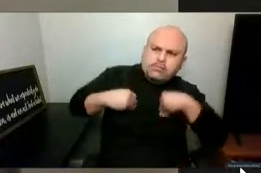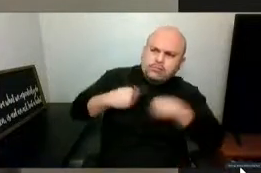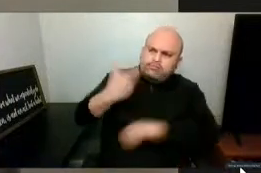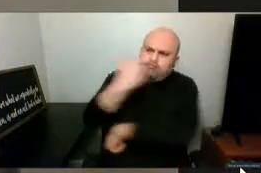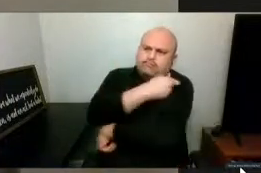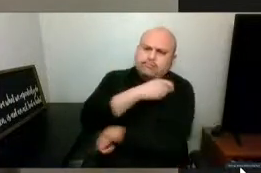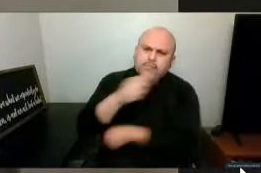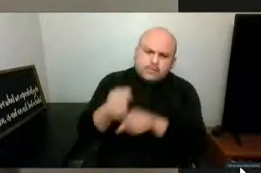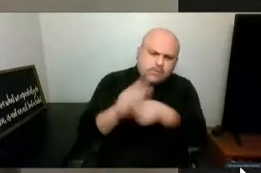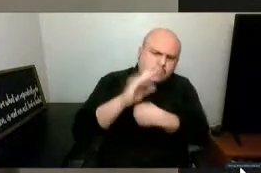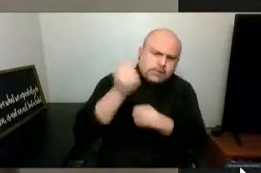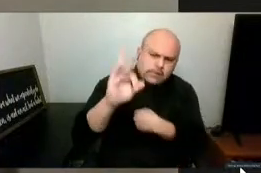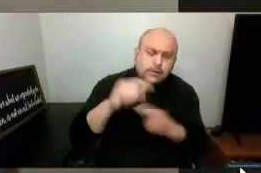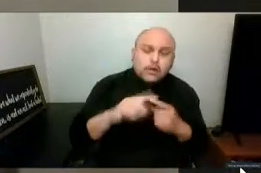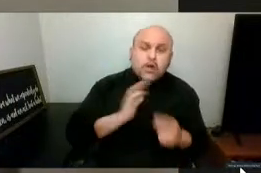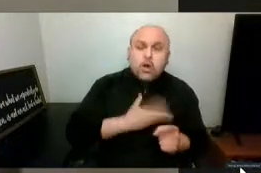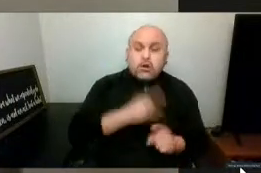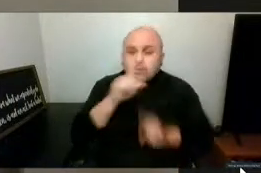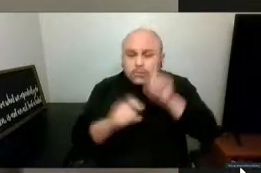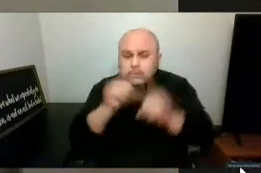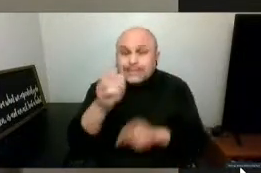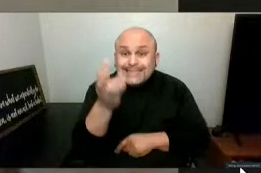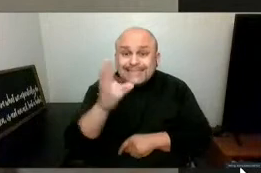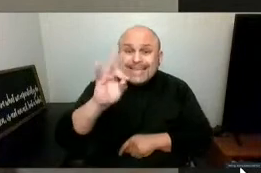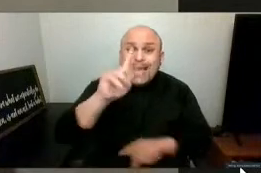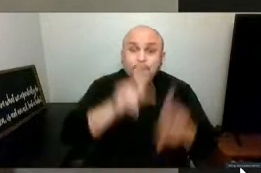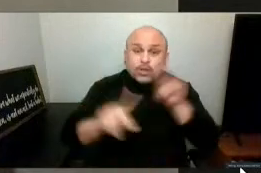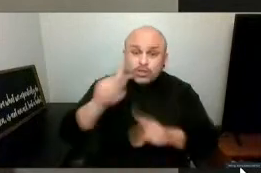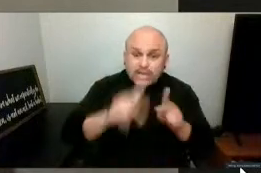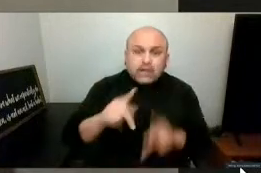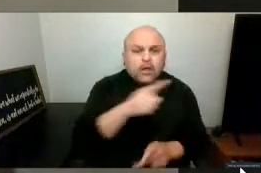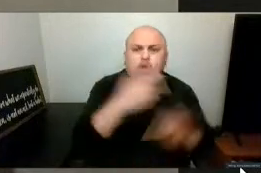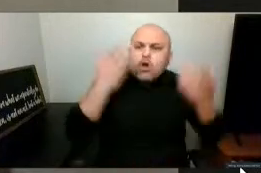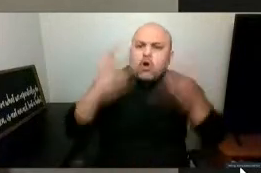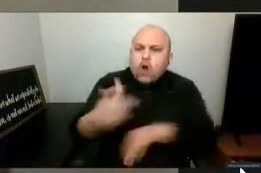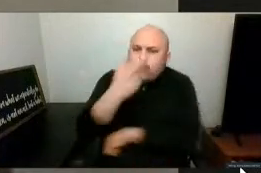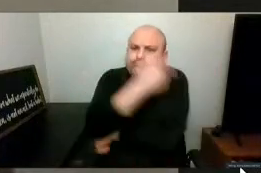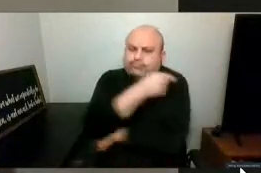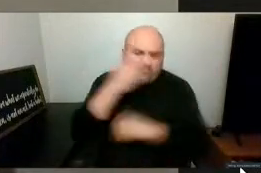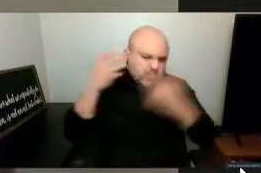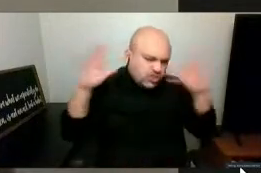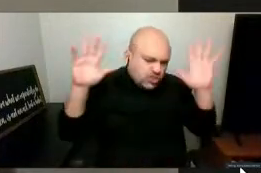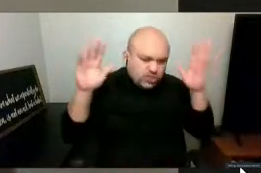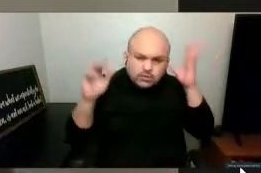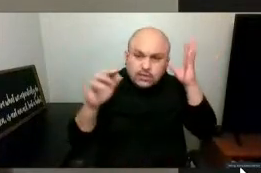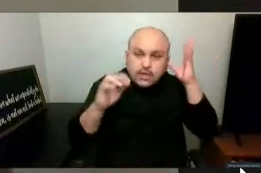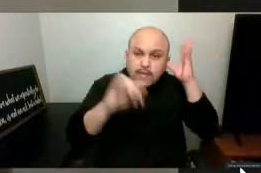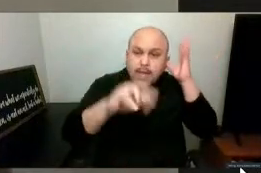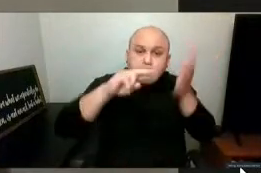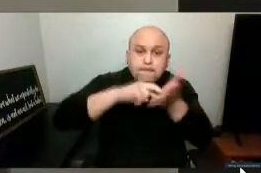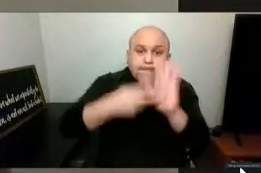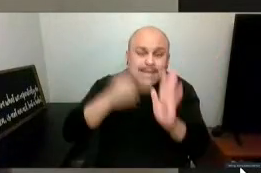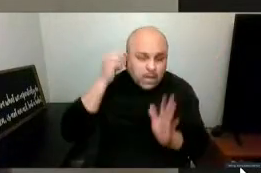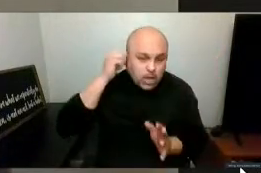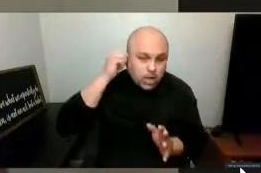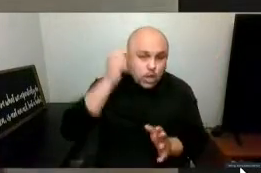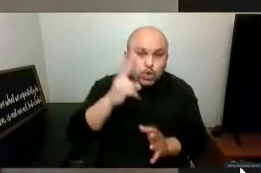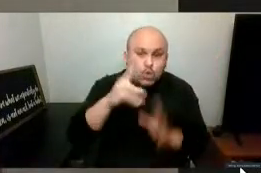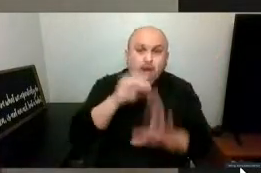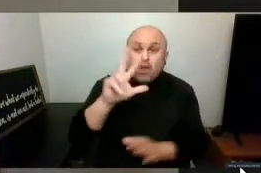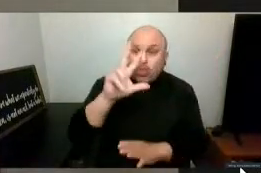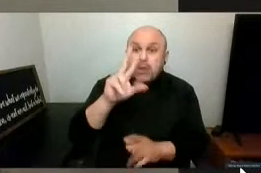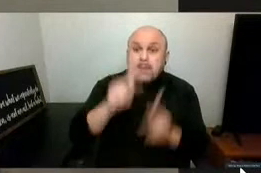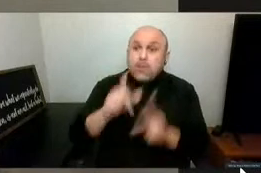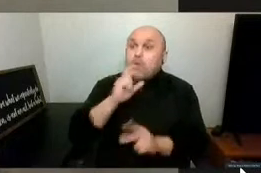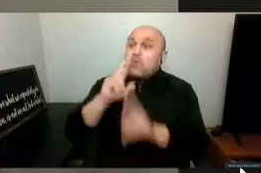survey, 68% were already vaccinated. That means that 2 out of 3 of our respondents had already